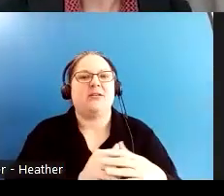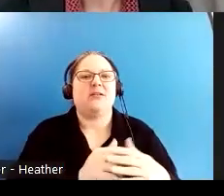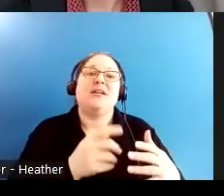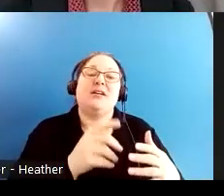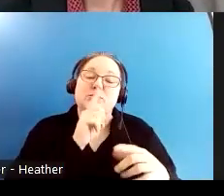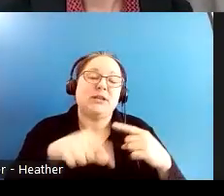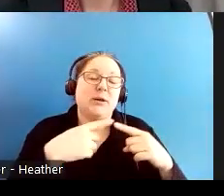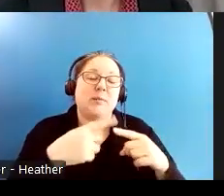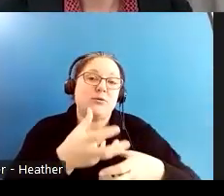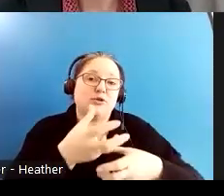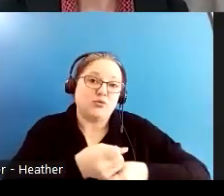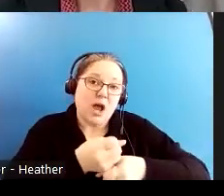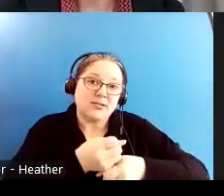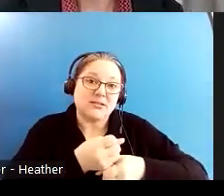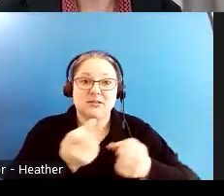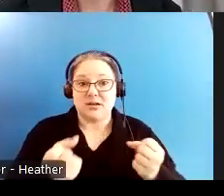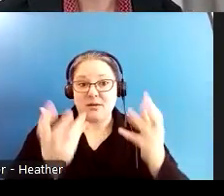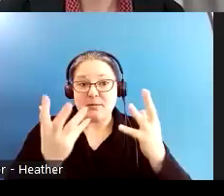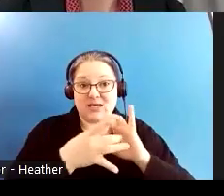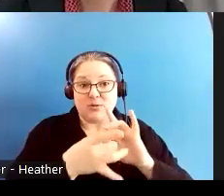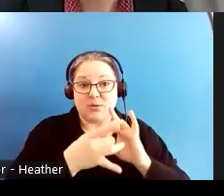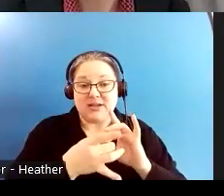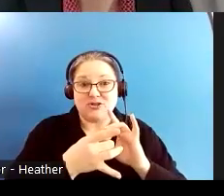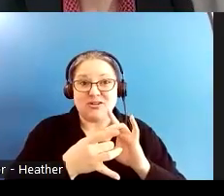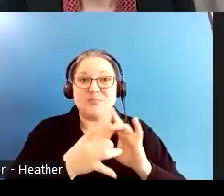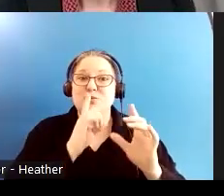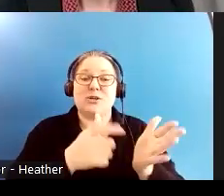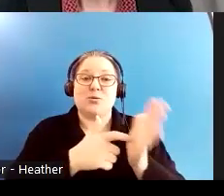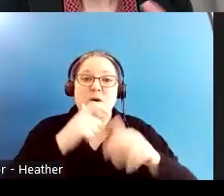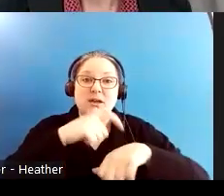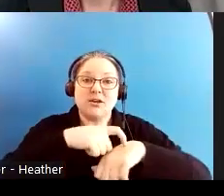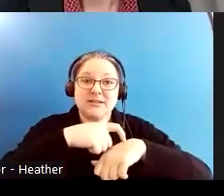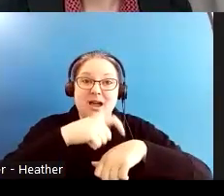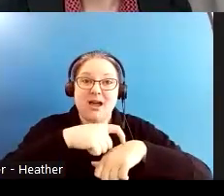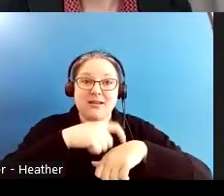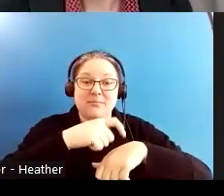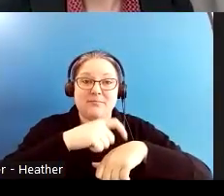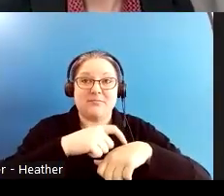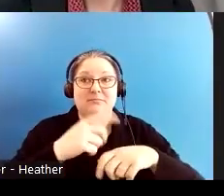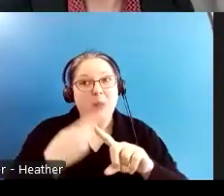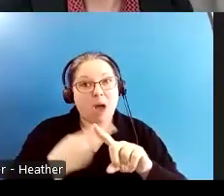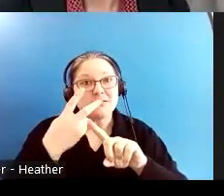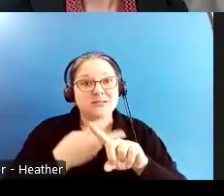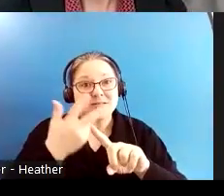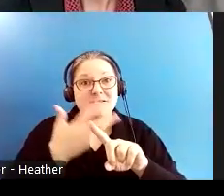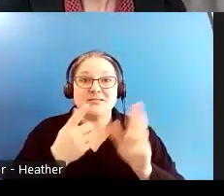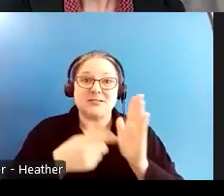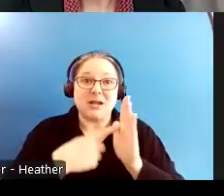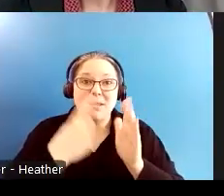A lot of relationship building is takes a long time, takes, like I mentioned, months, even years.